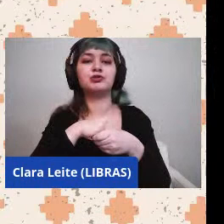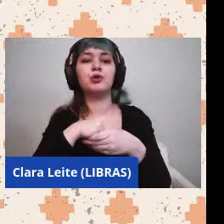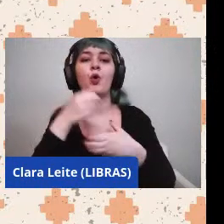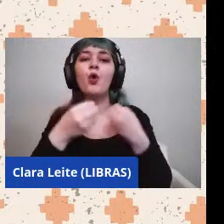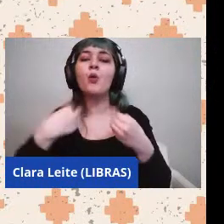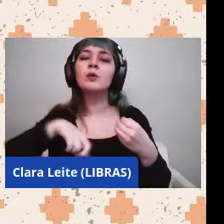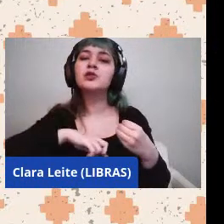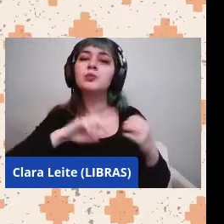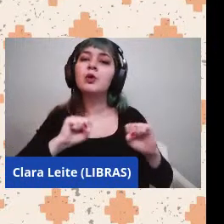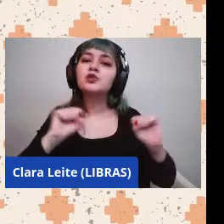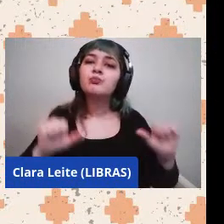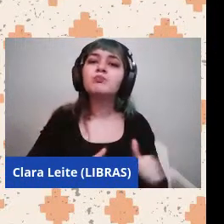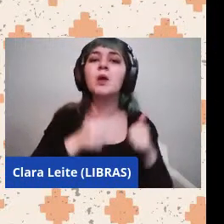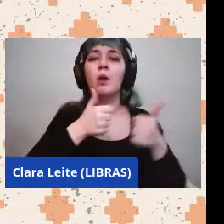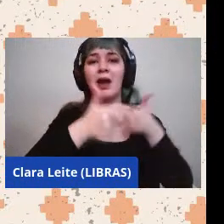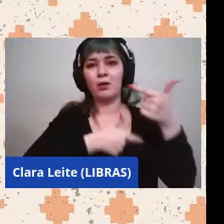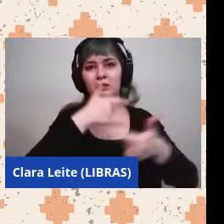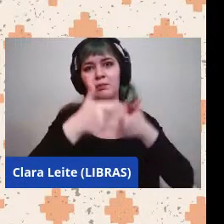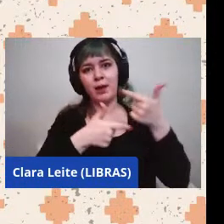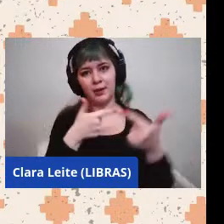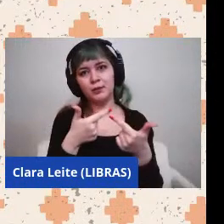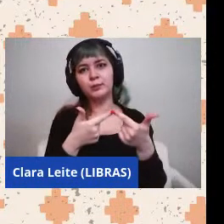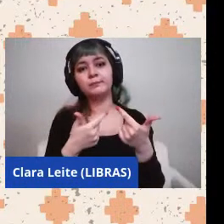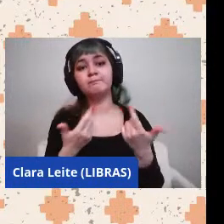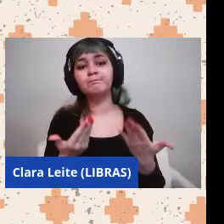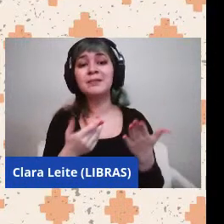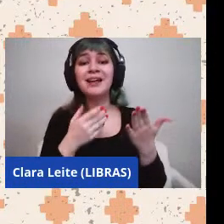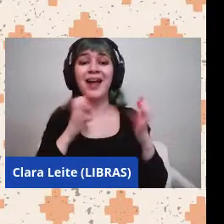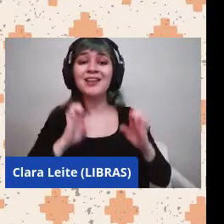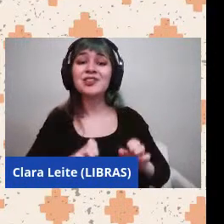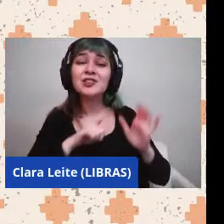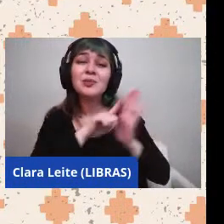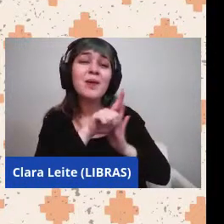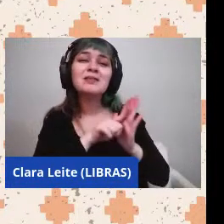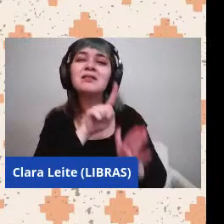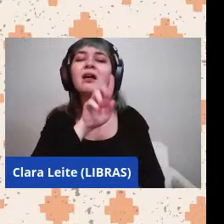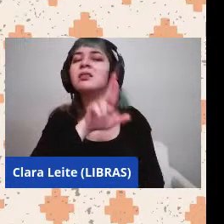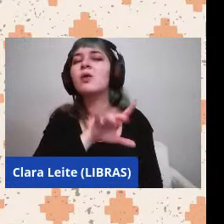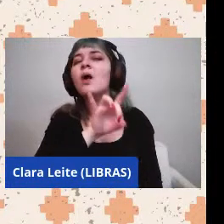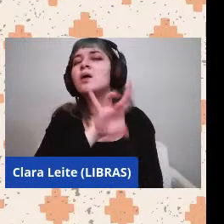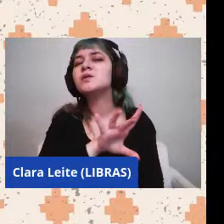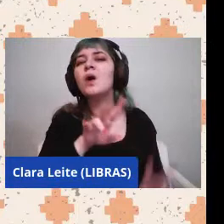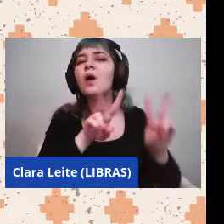what we do and do better. Research ethics is about not